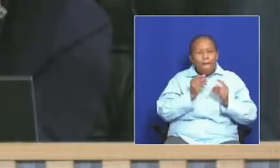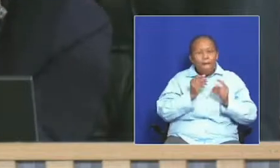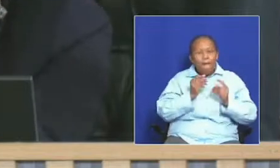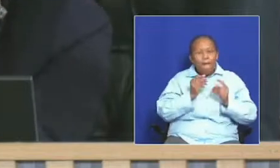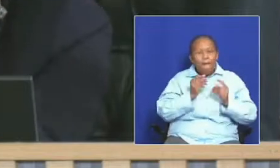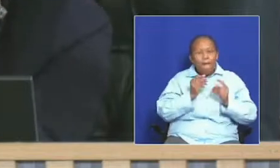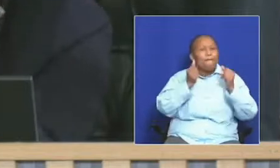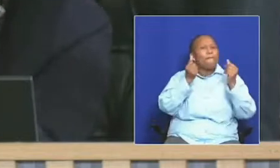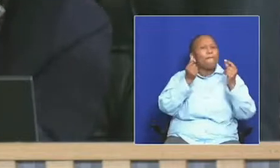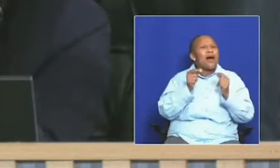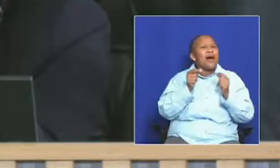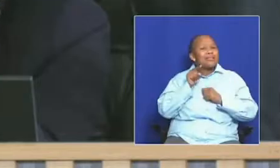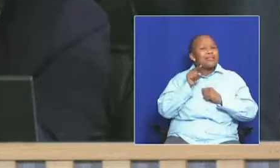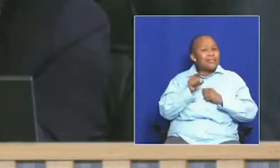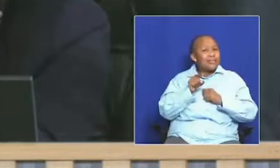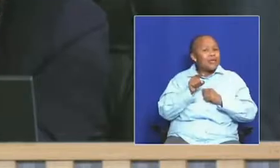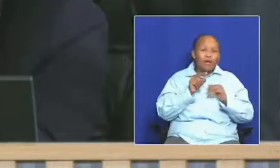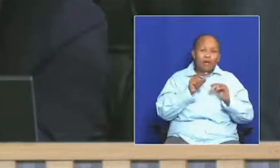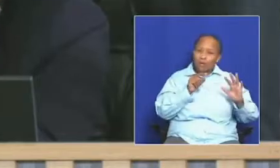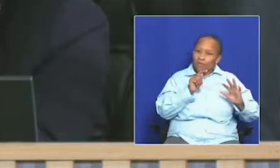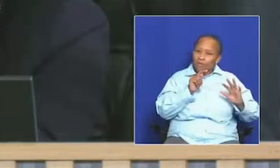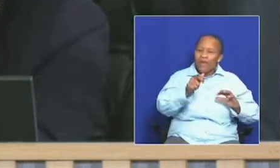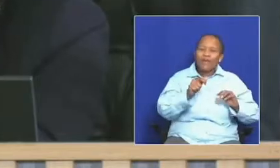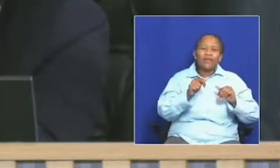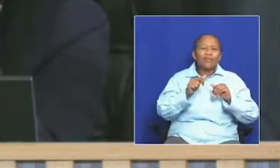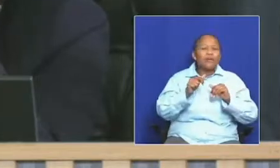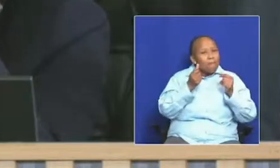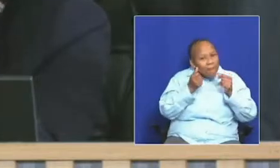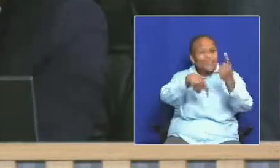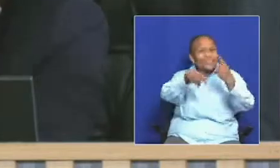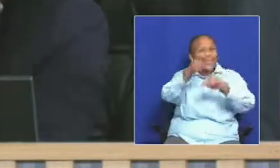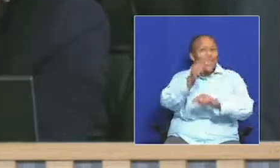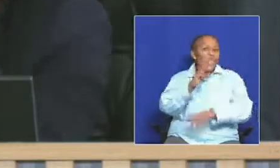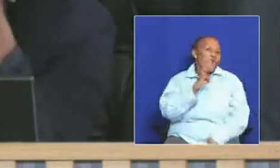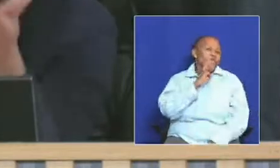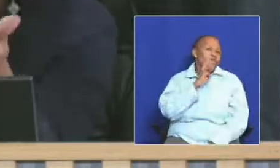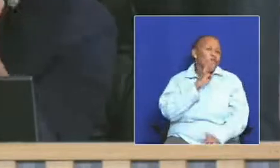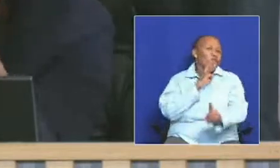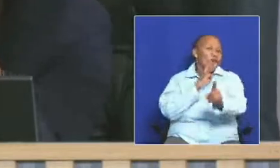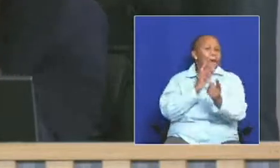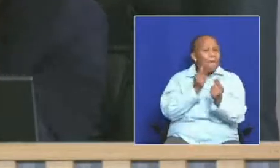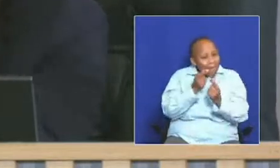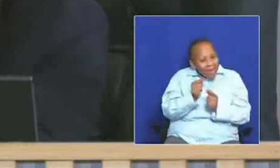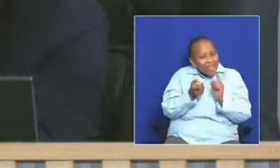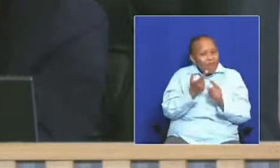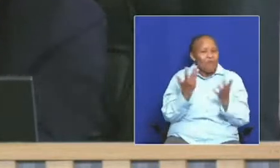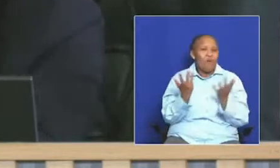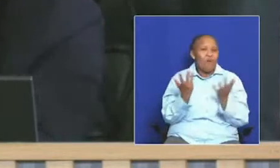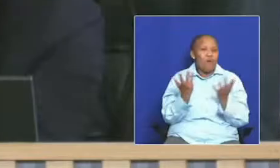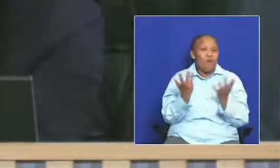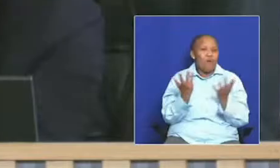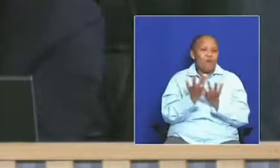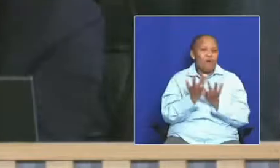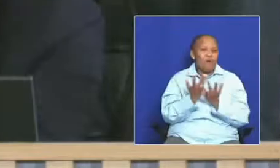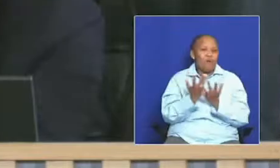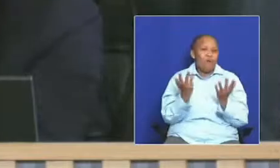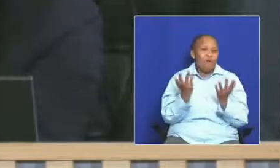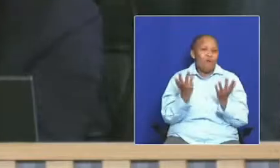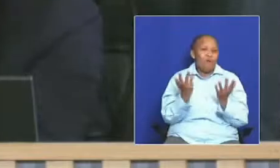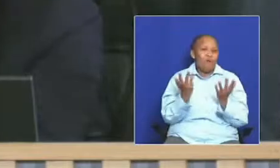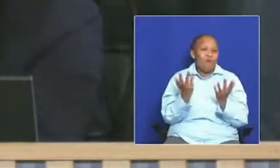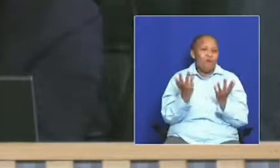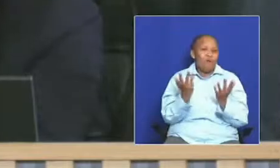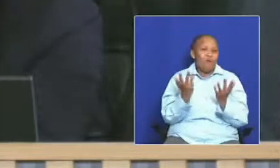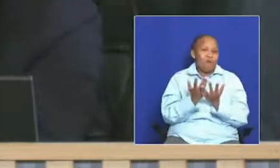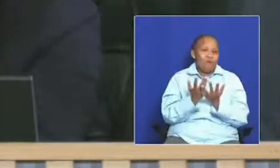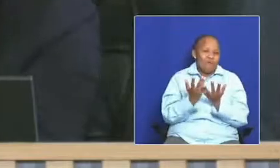to the supplier, where does it come? And once you, of course, a premium, so you've got